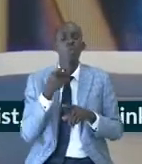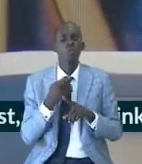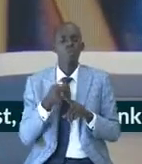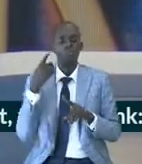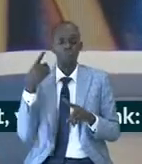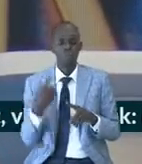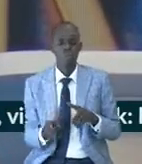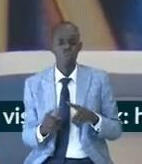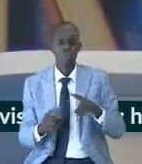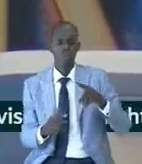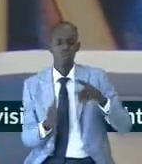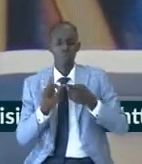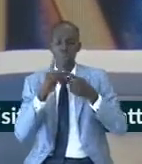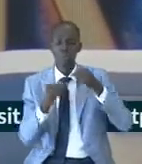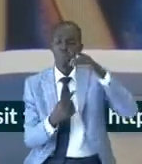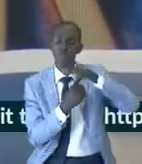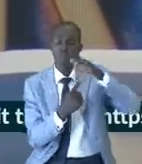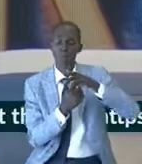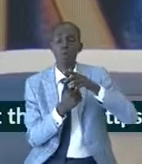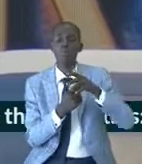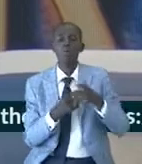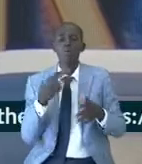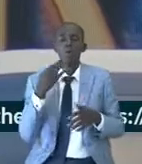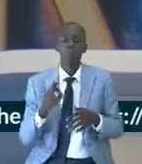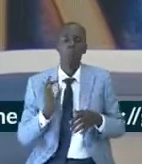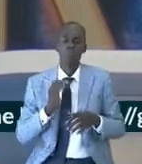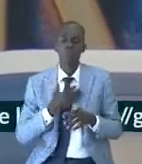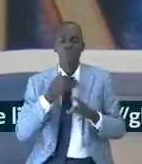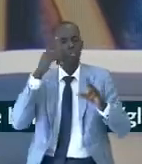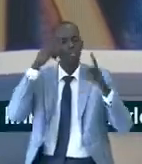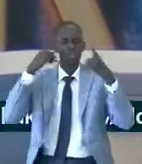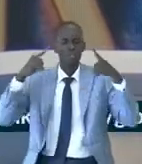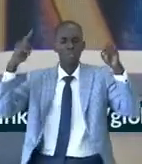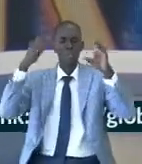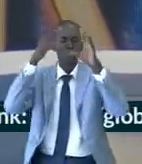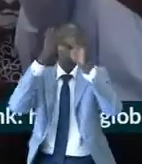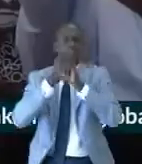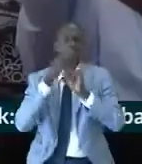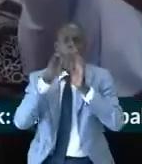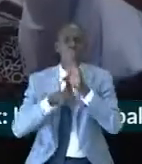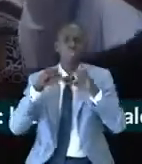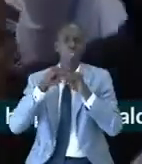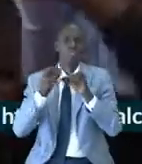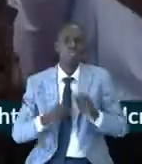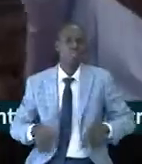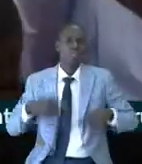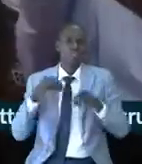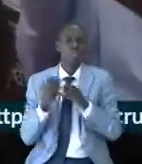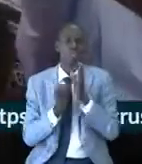the peak of achievement of the conqueror in every life in Jesus' name. Amen.